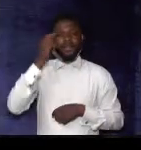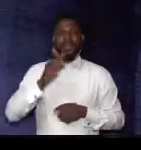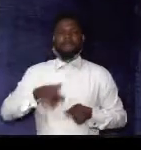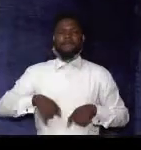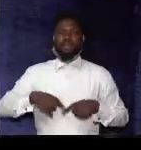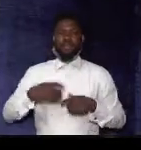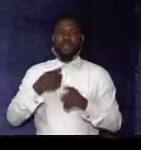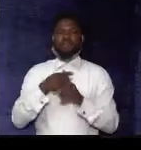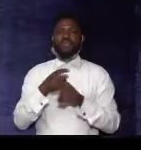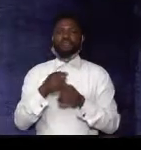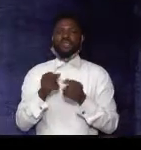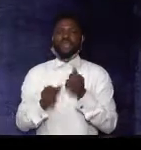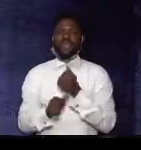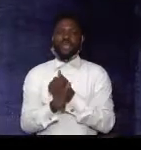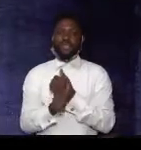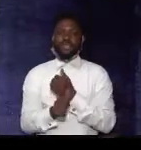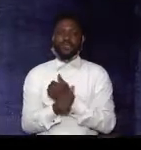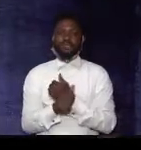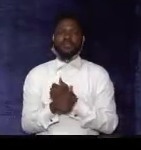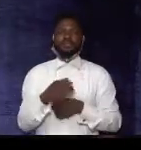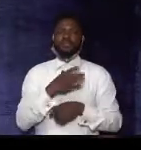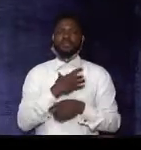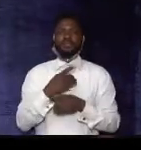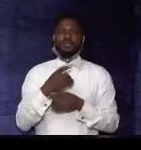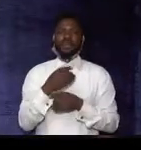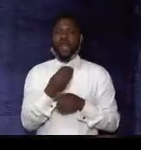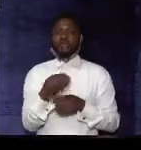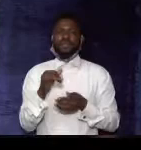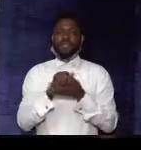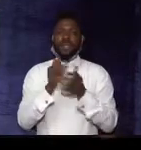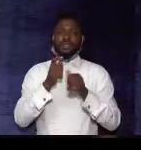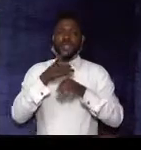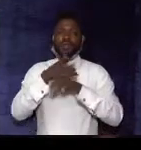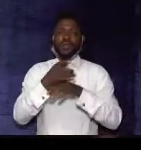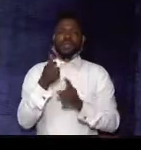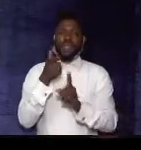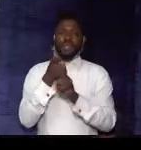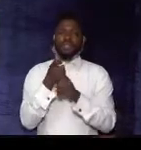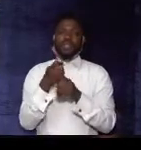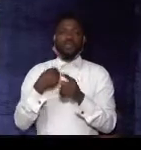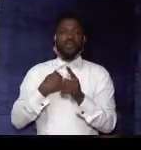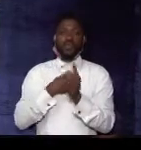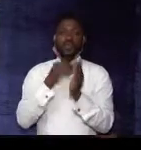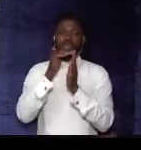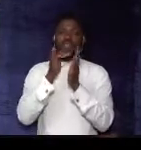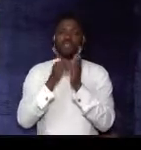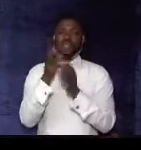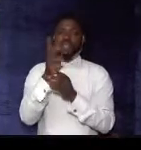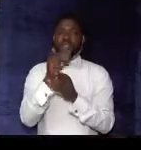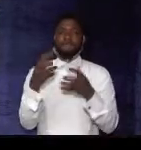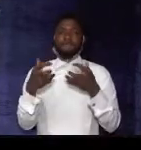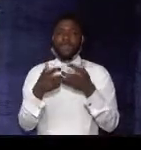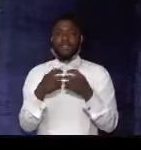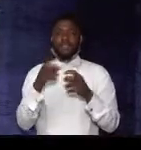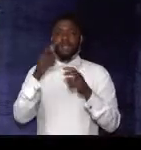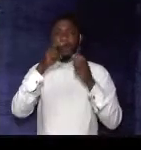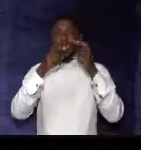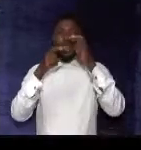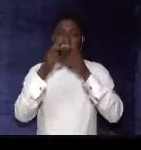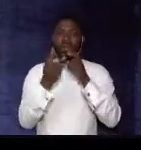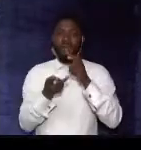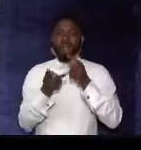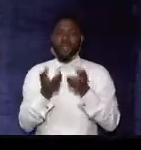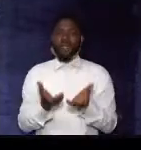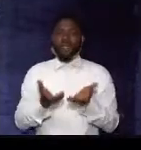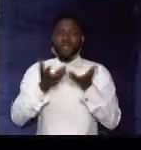being from danger. That's safety. And the object that can cause accident, we listed them: machine,